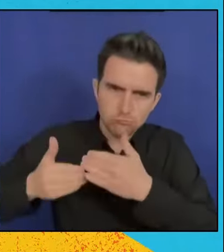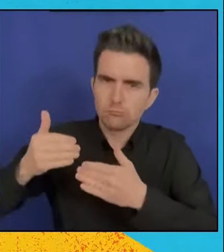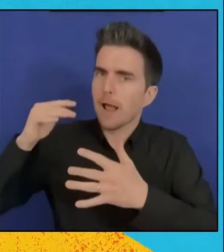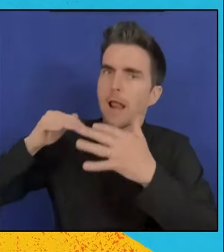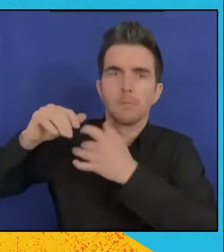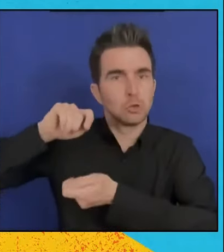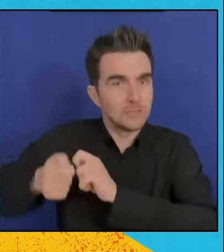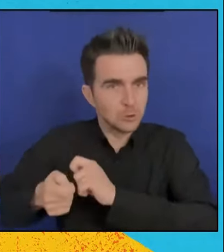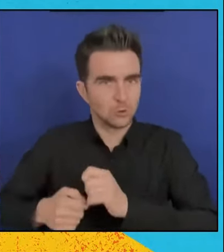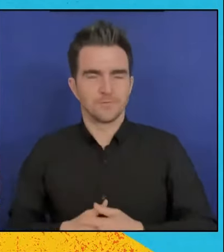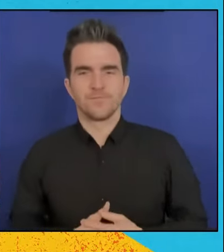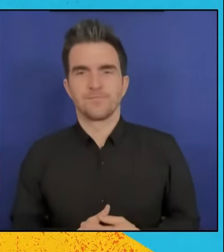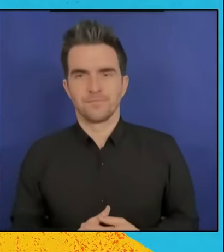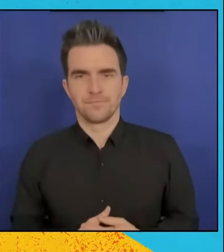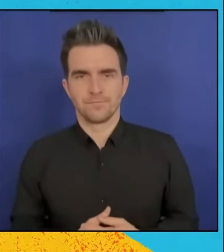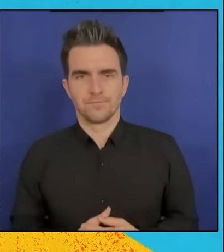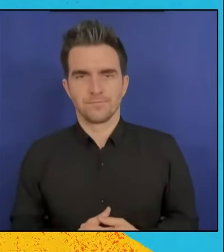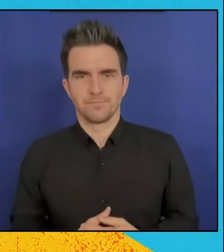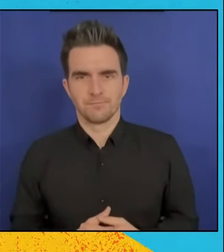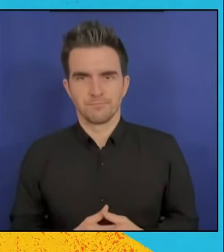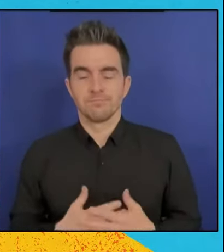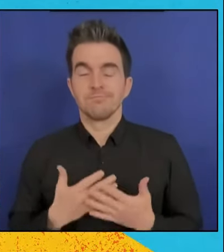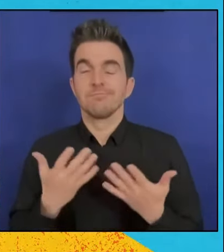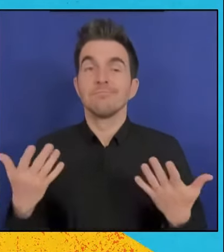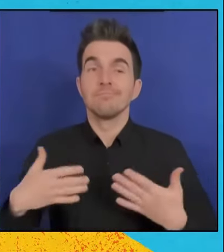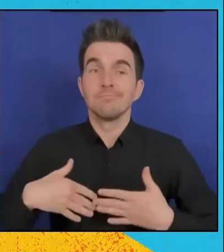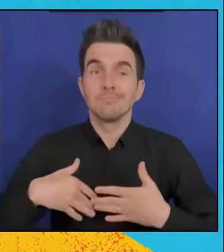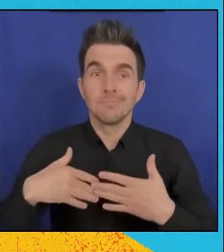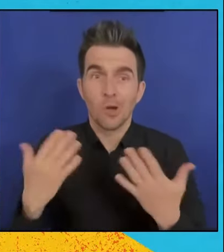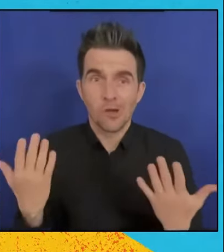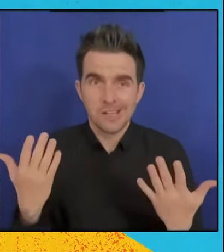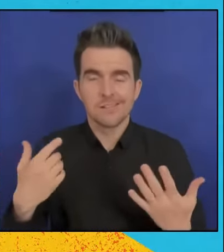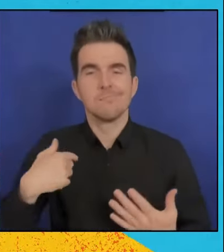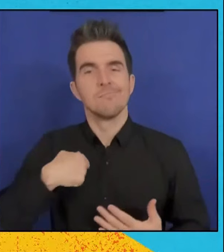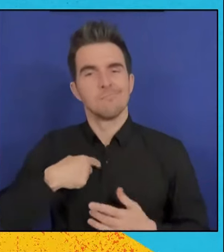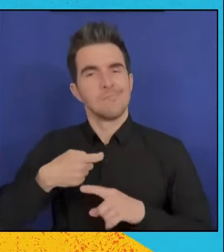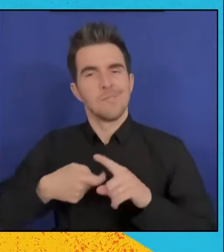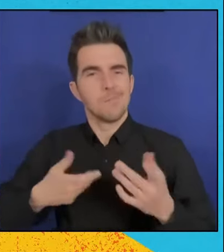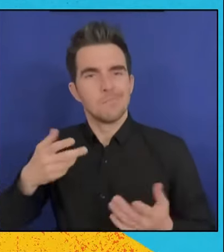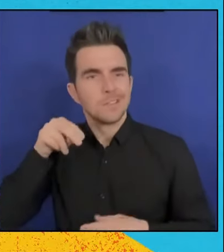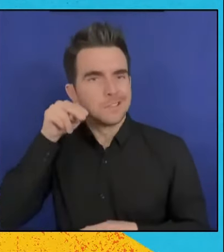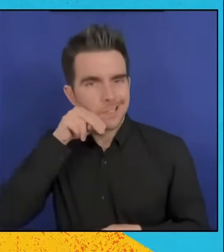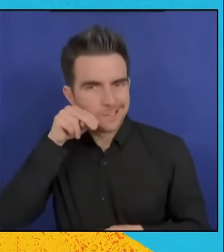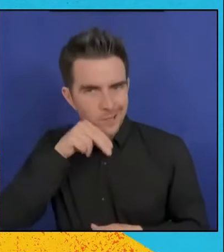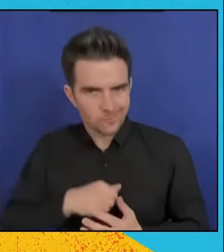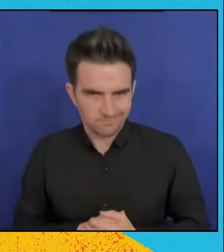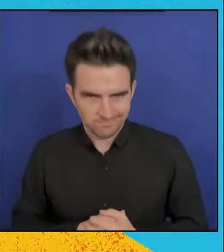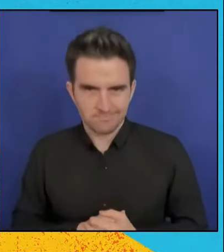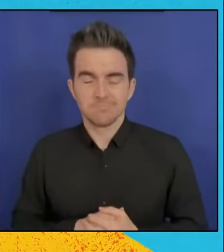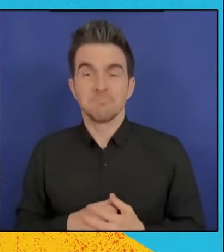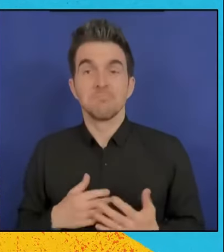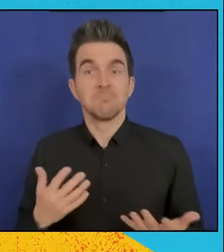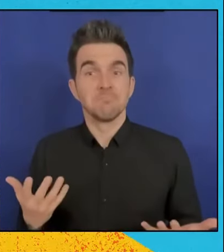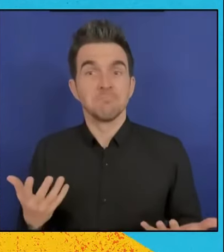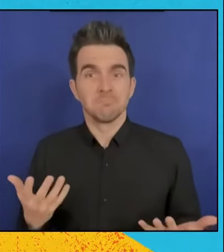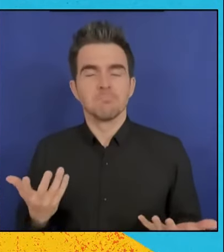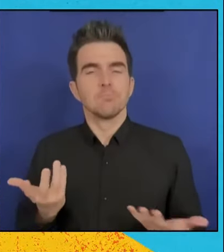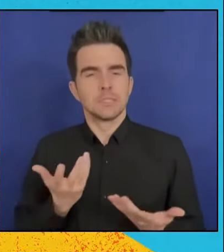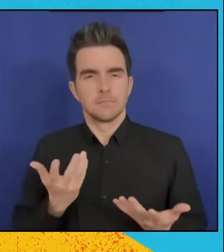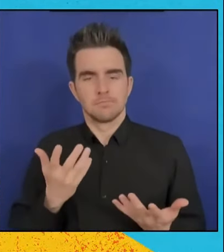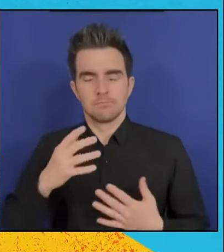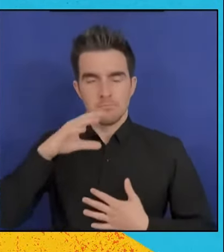an education and gender equality activist, and also one of the SDG young leaders recognized by the United Nations. The